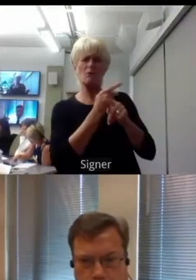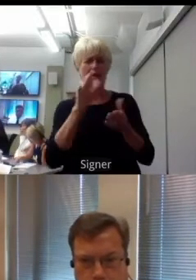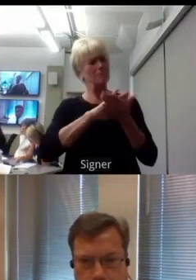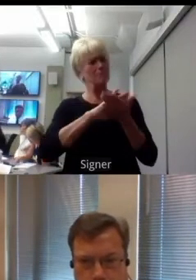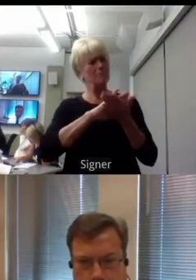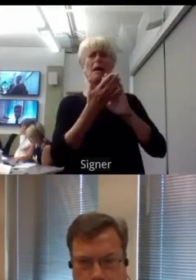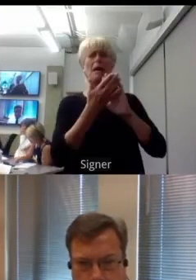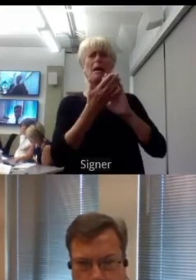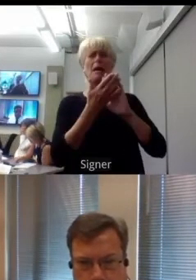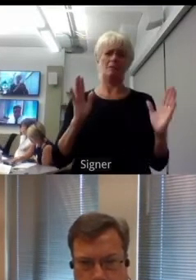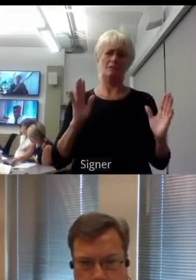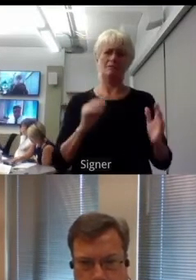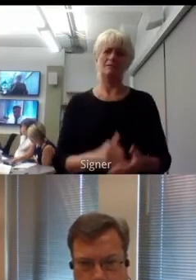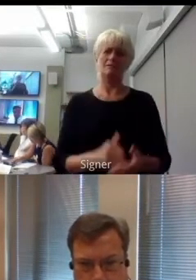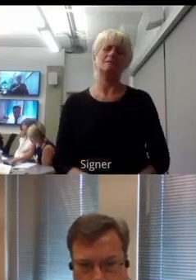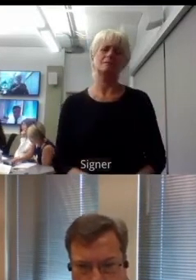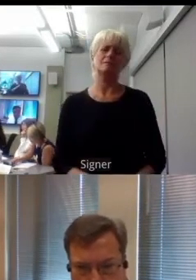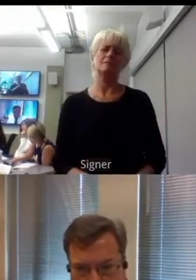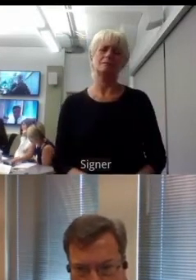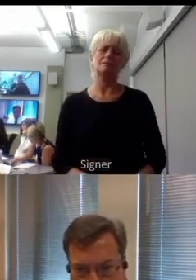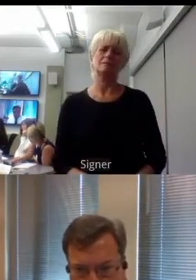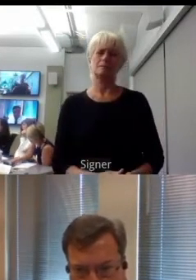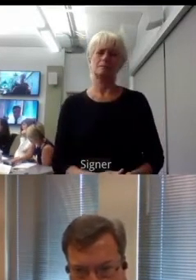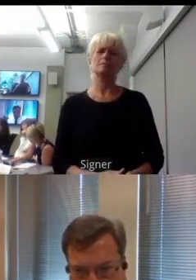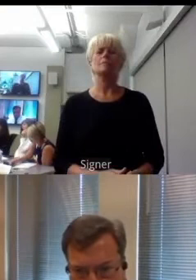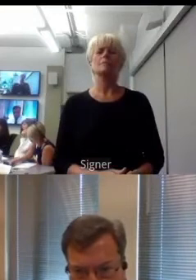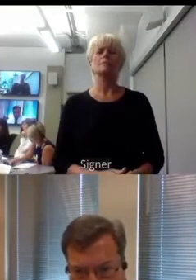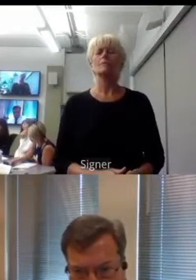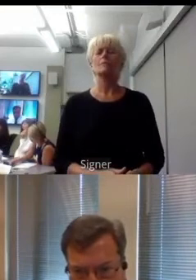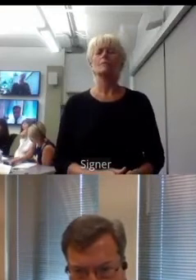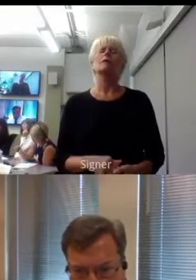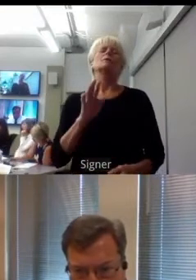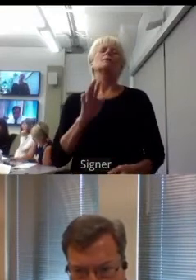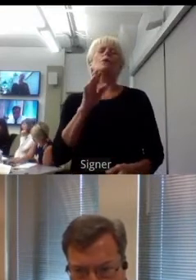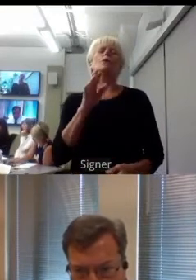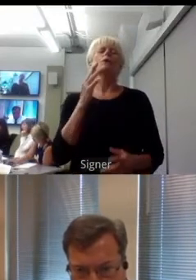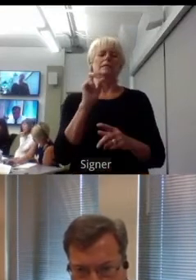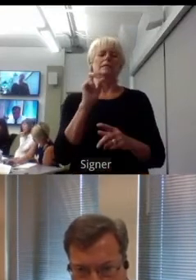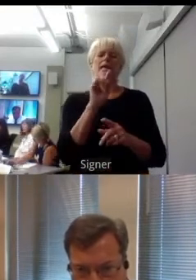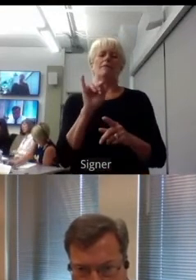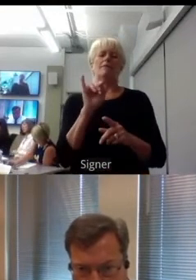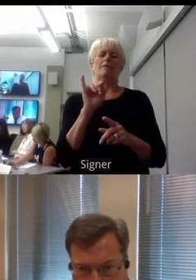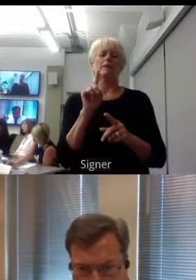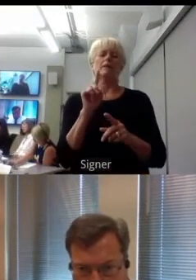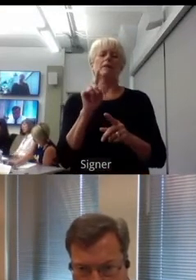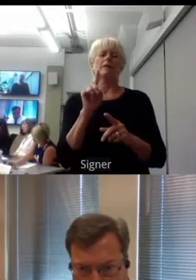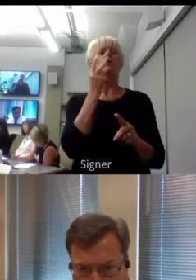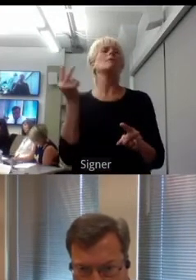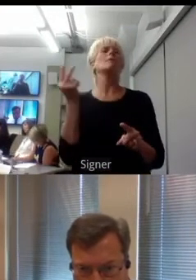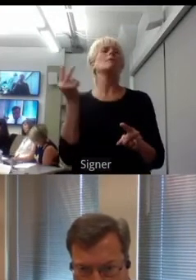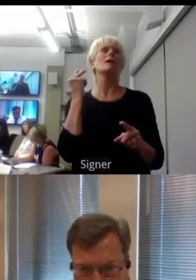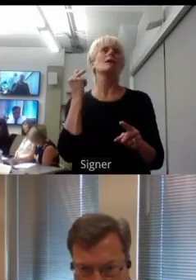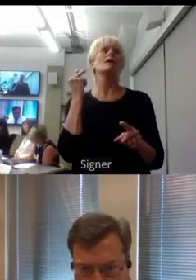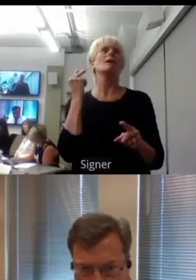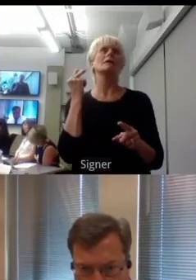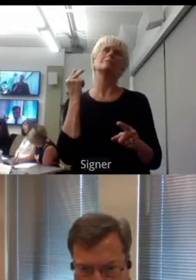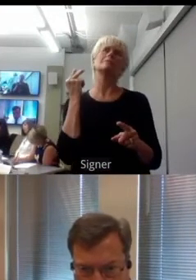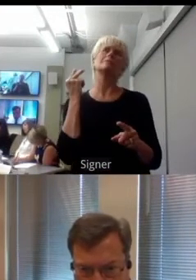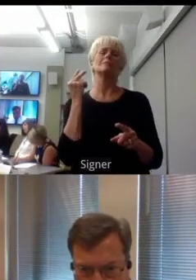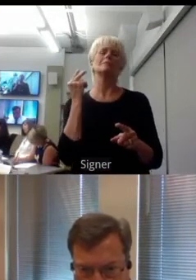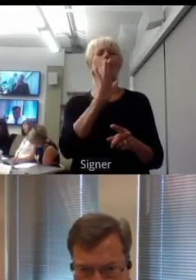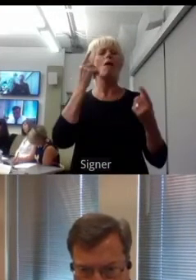You anticipated part of this, but looking back, as I asked Marie, looking back on what you accomplished, and you've now moved on to other things, so you